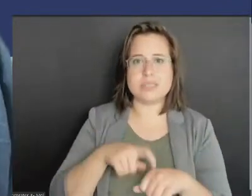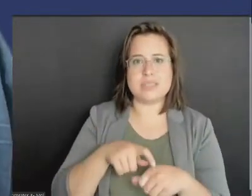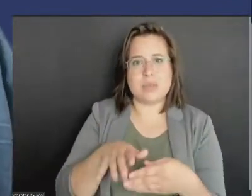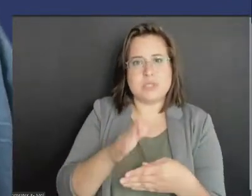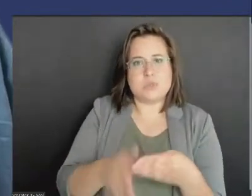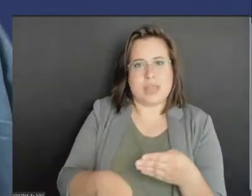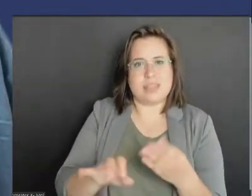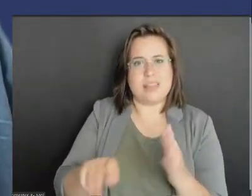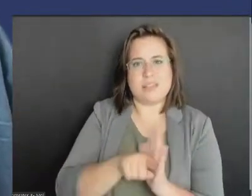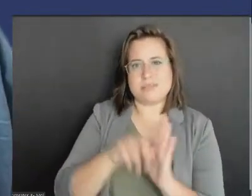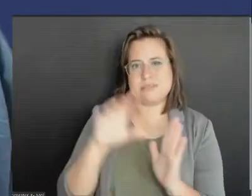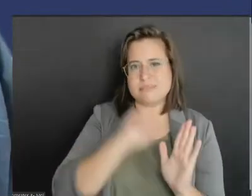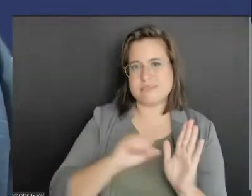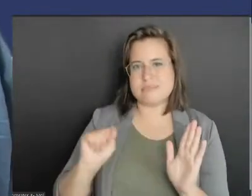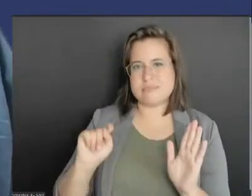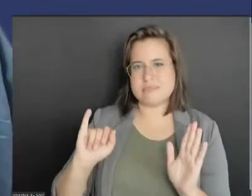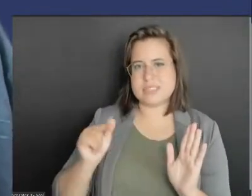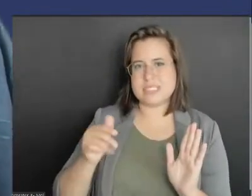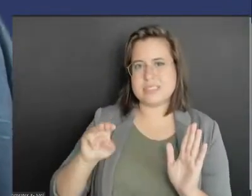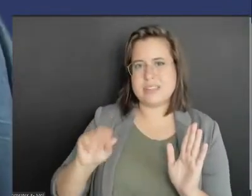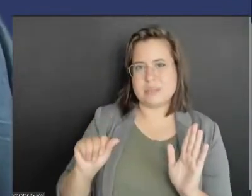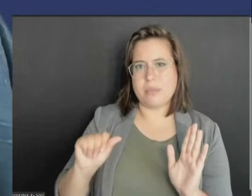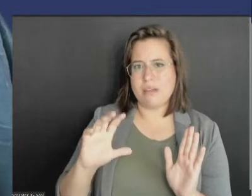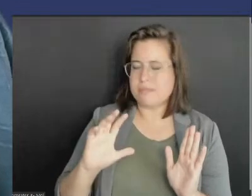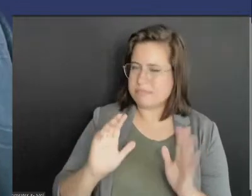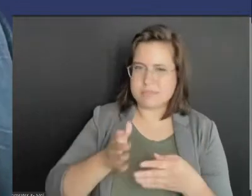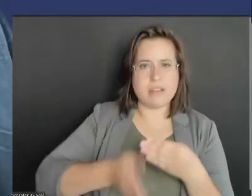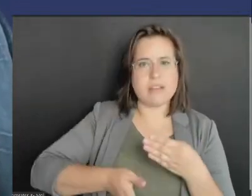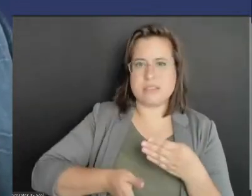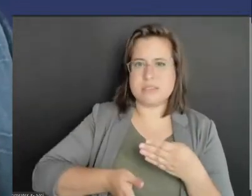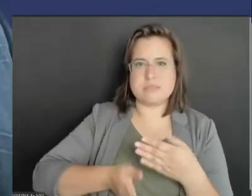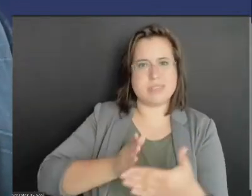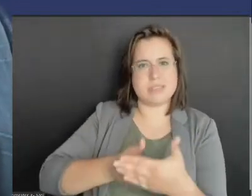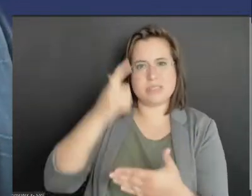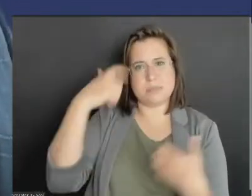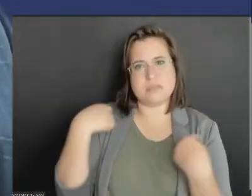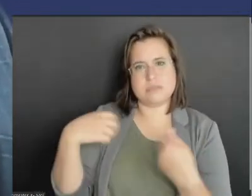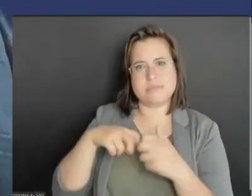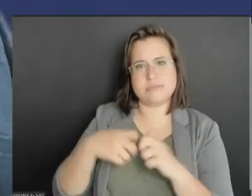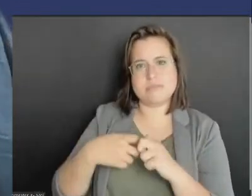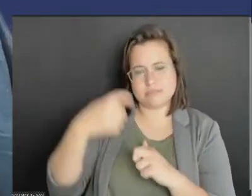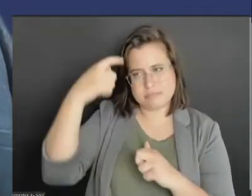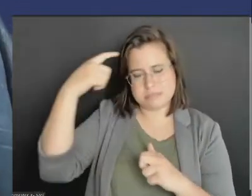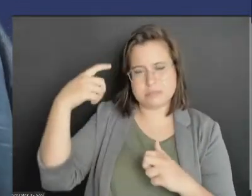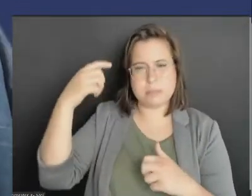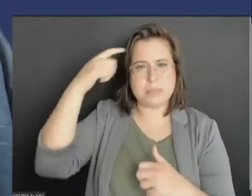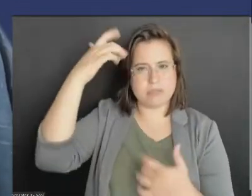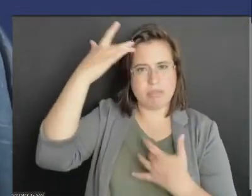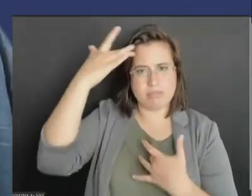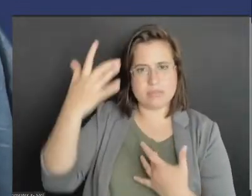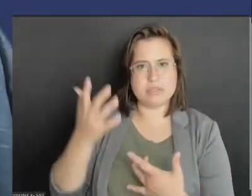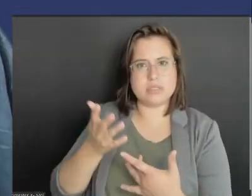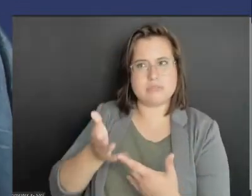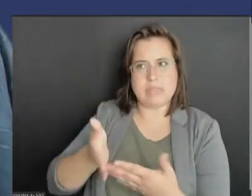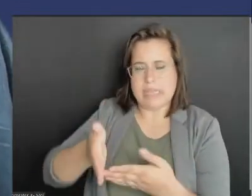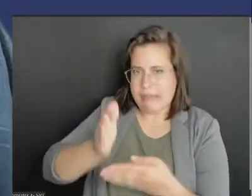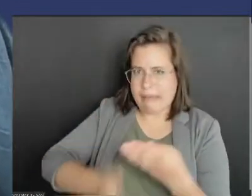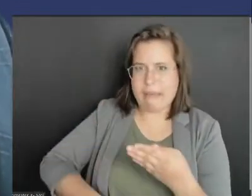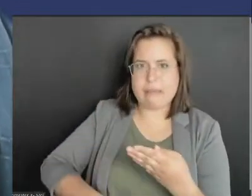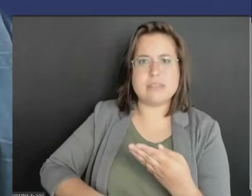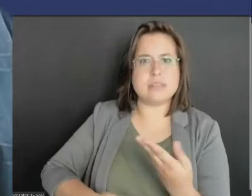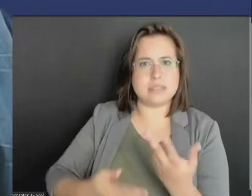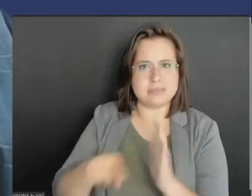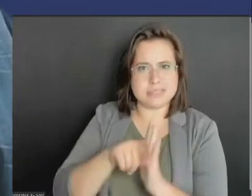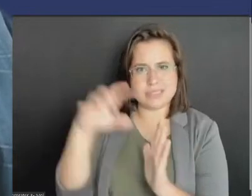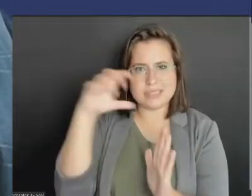now. End the stigma against mental illness, end the stigma against substance use disorders,